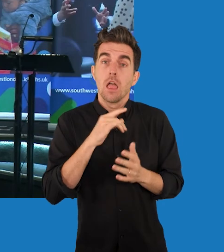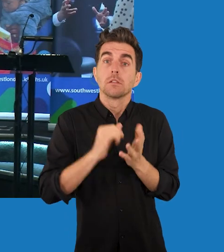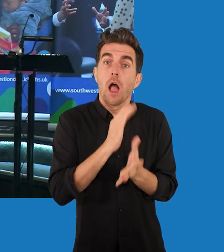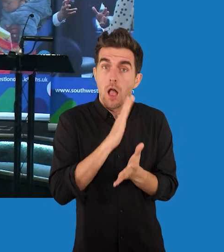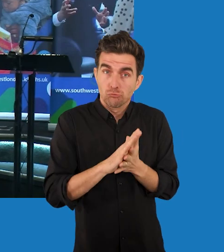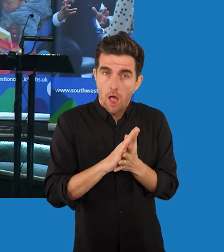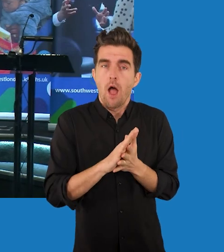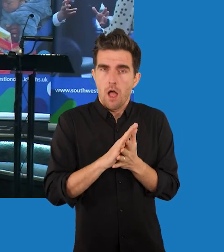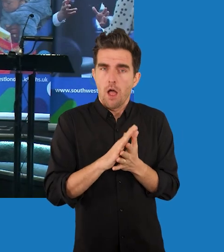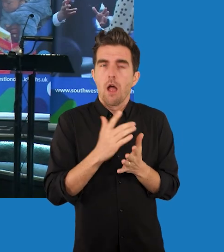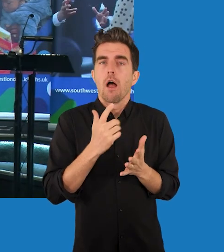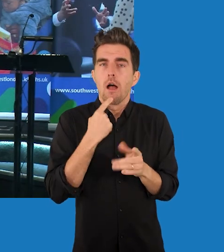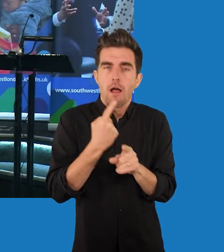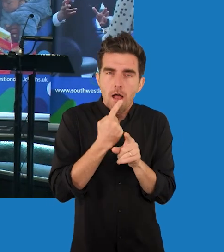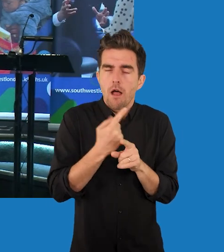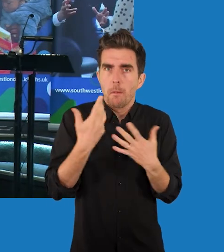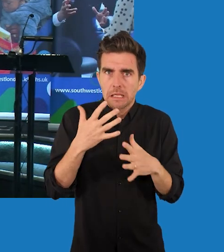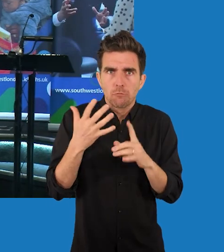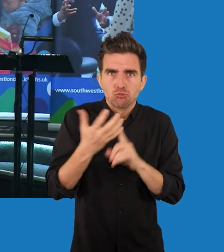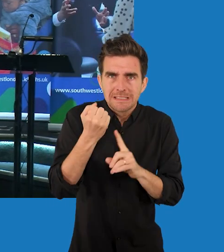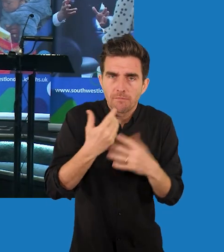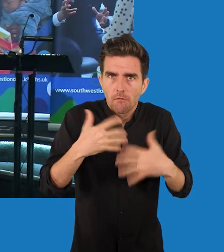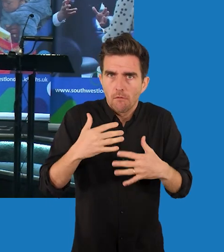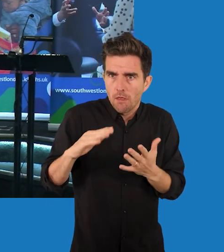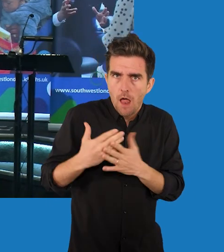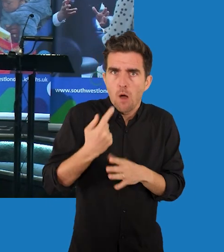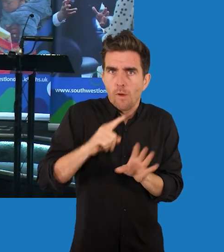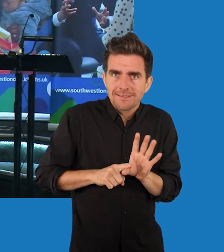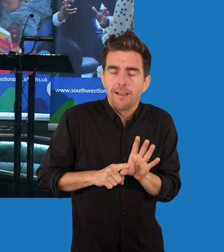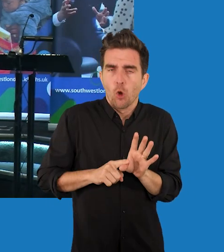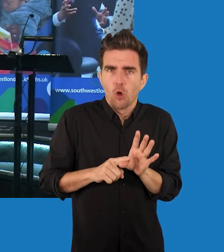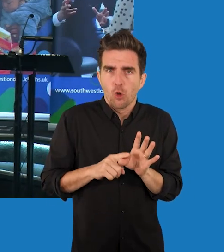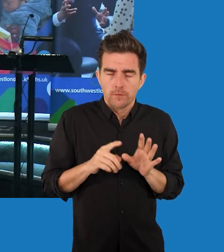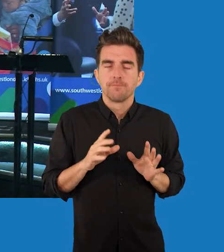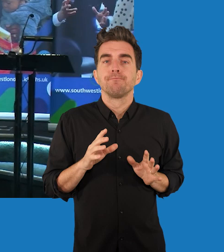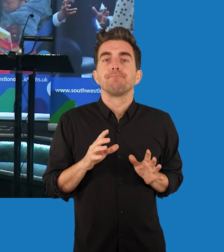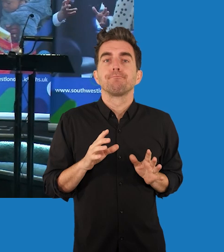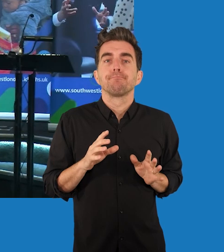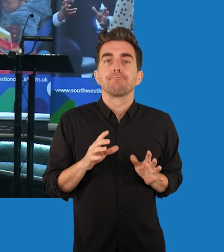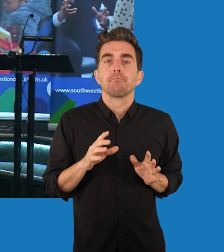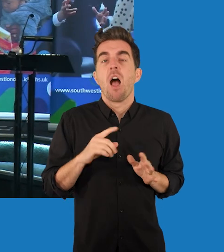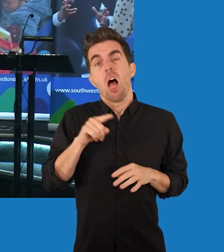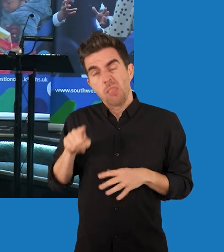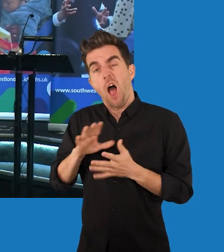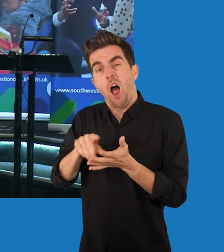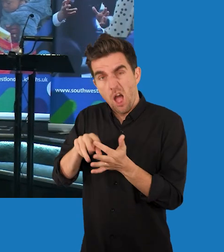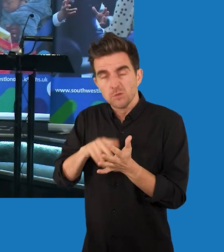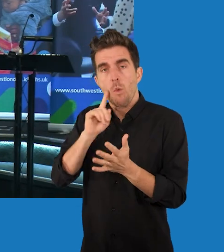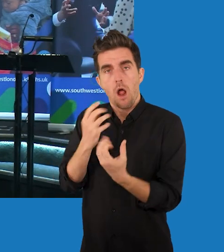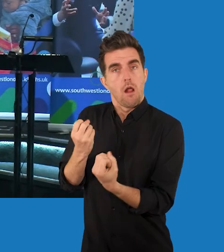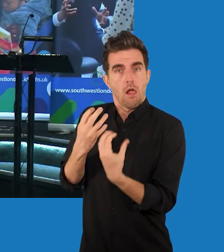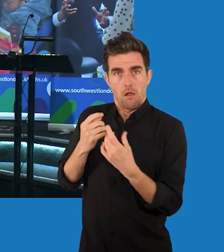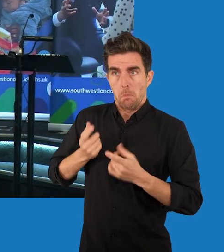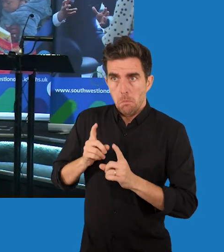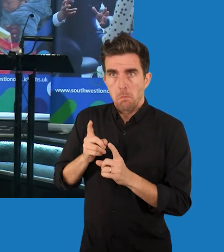got Sarah doing a piece about the achievements of the year just gone, and Helen will be giving us an